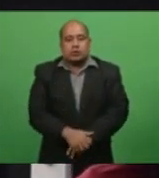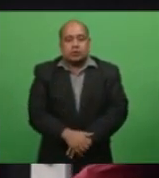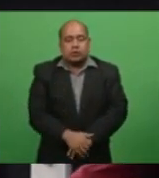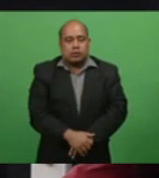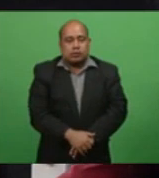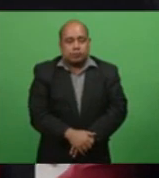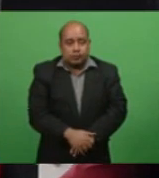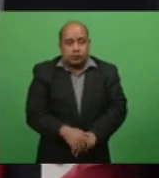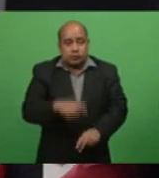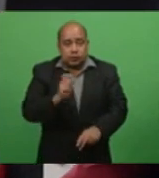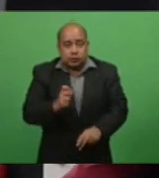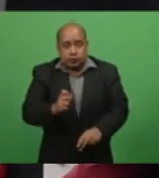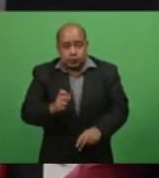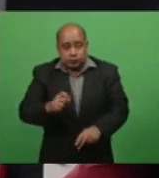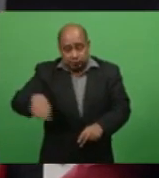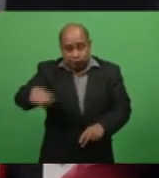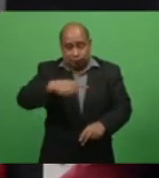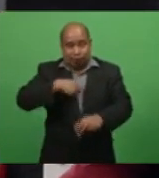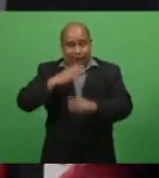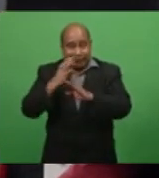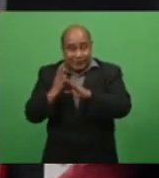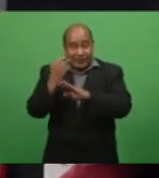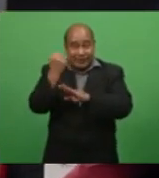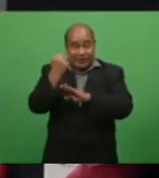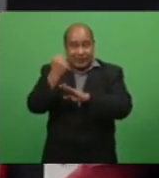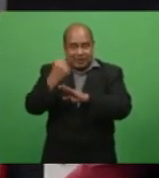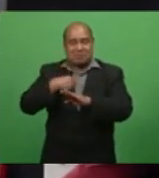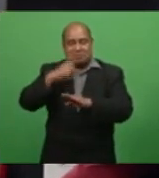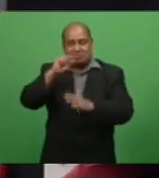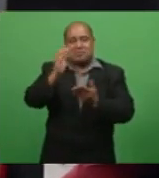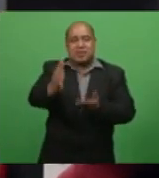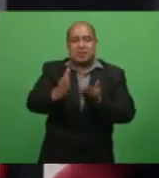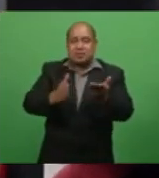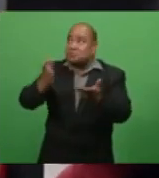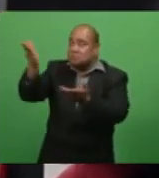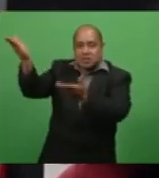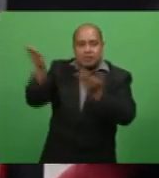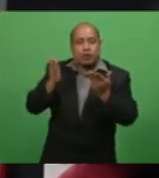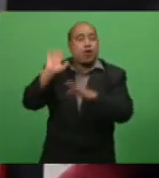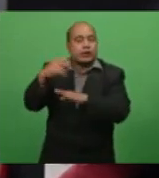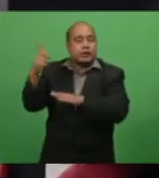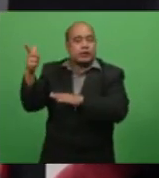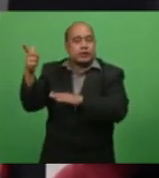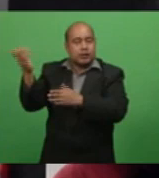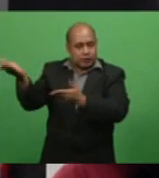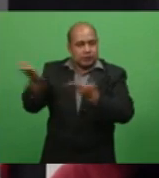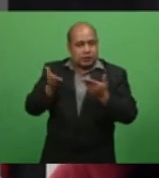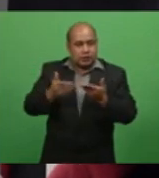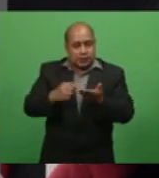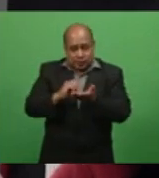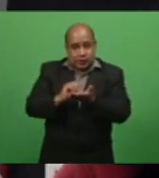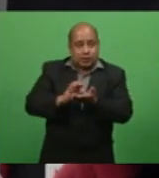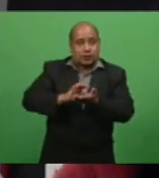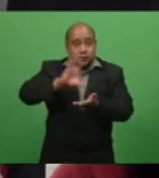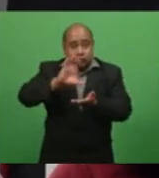win? Then your prizes will be shipped to you, or if it's a huge cash amount, they will transfer it in your account. And who knows, this could be